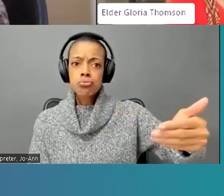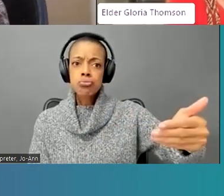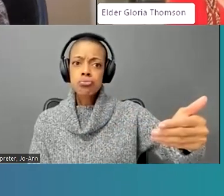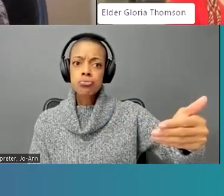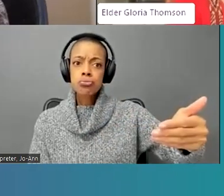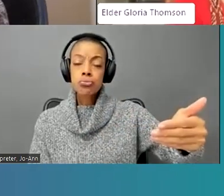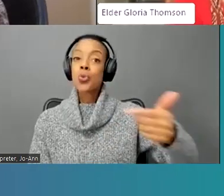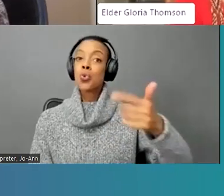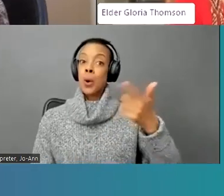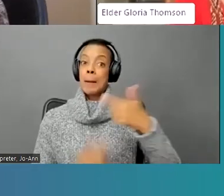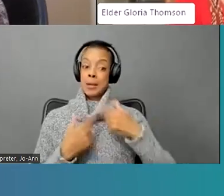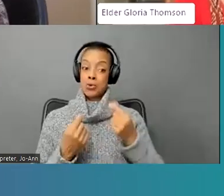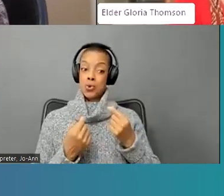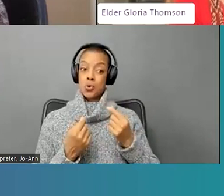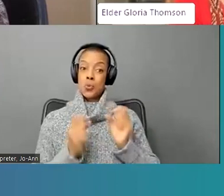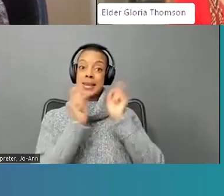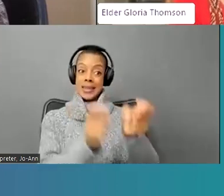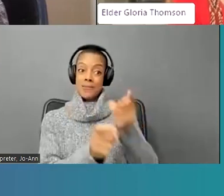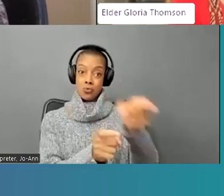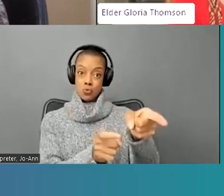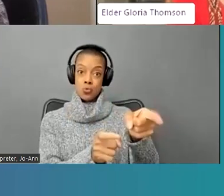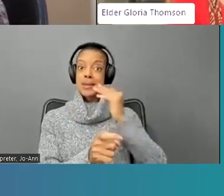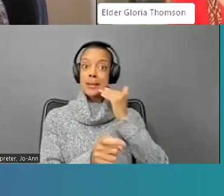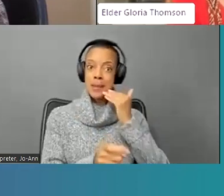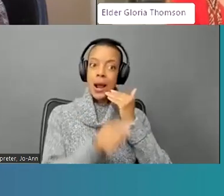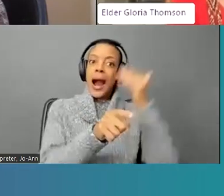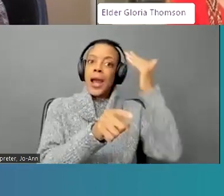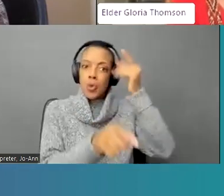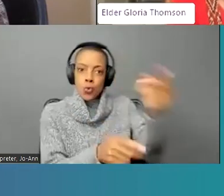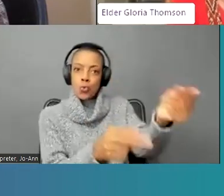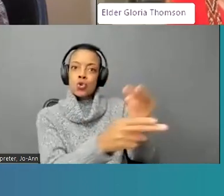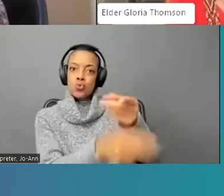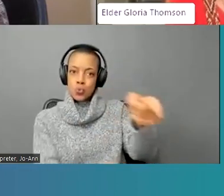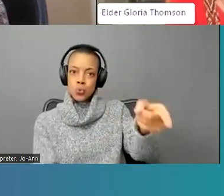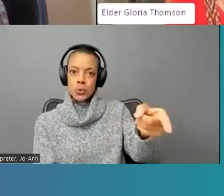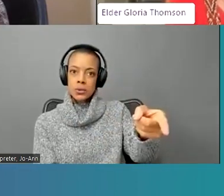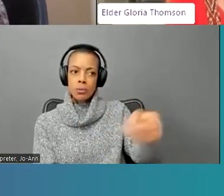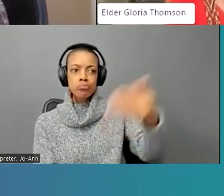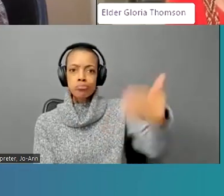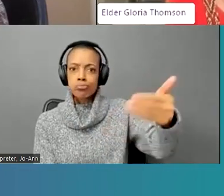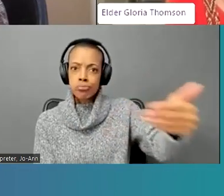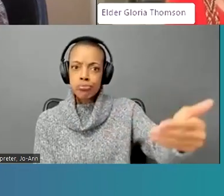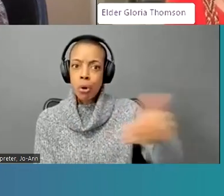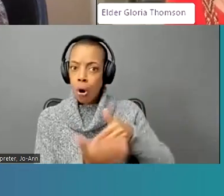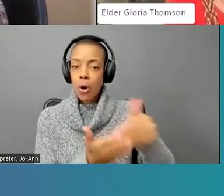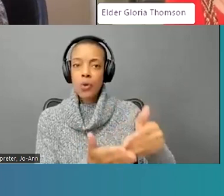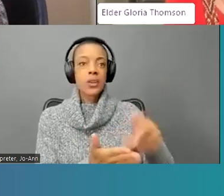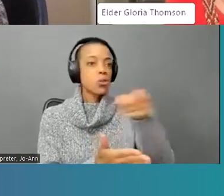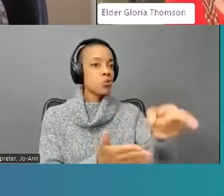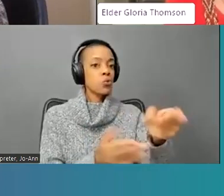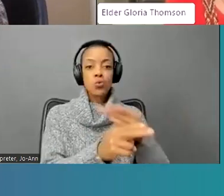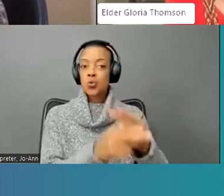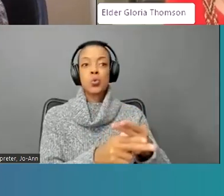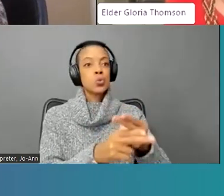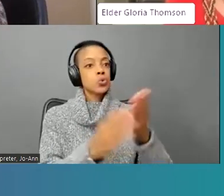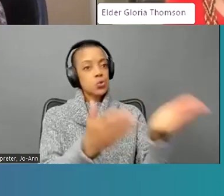something that you can use to put down as a gift to Mother Earth and all the ways